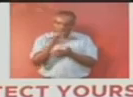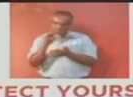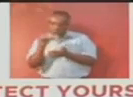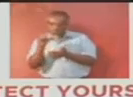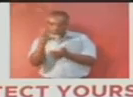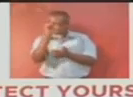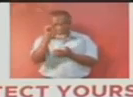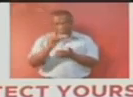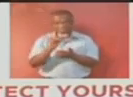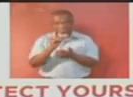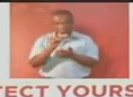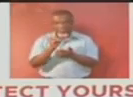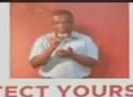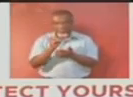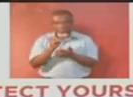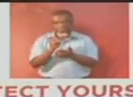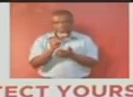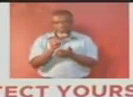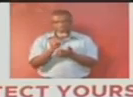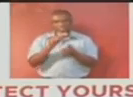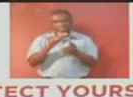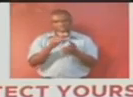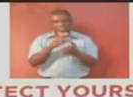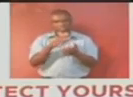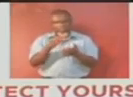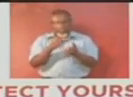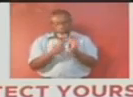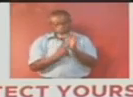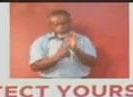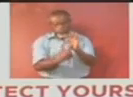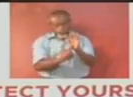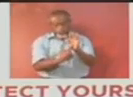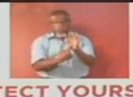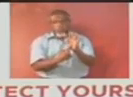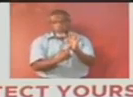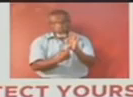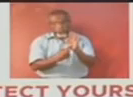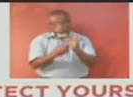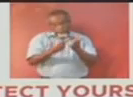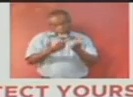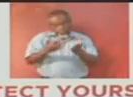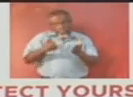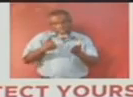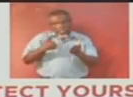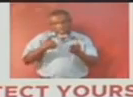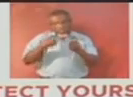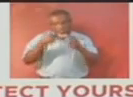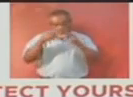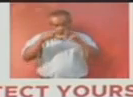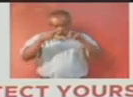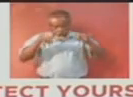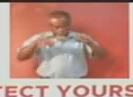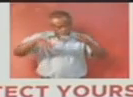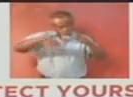time. And again, that indicates that there's a high level of prevalence of the virus circulating